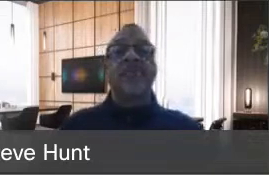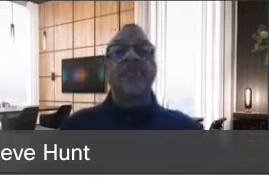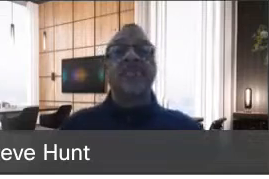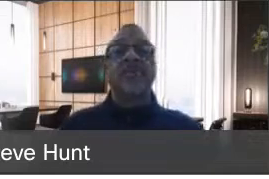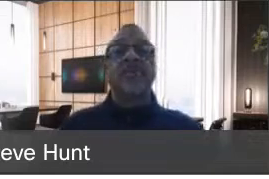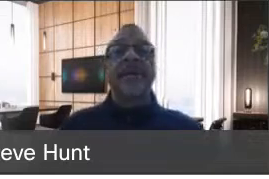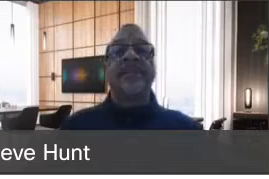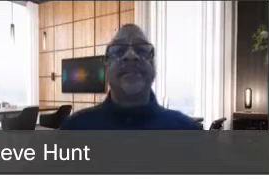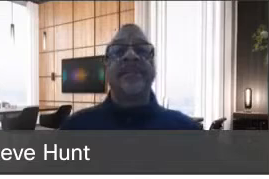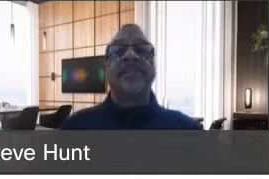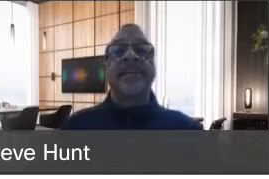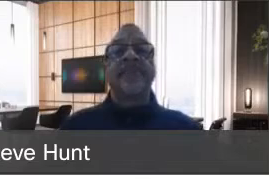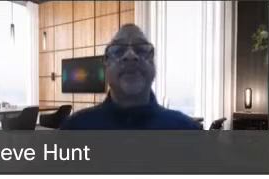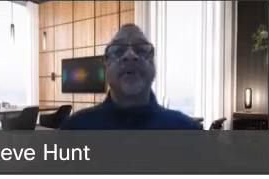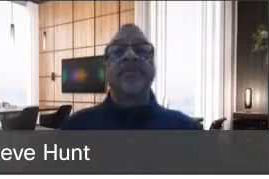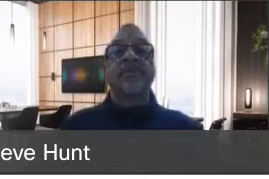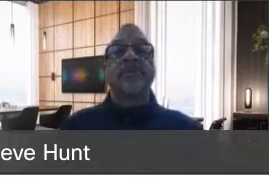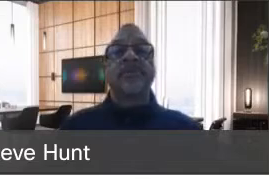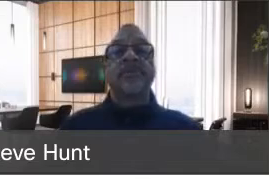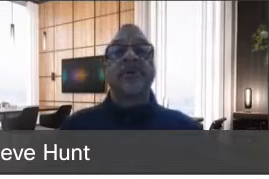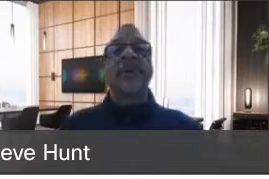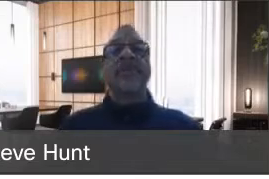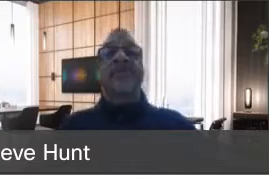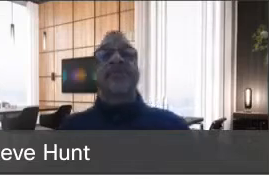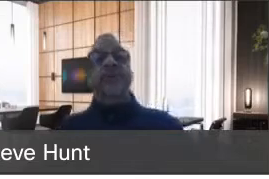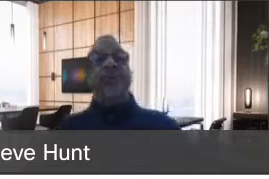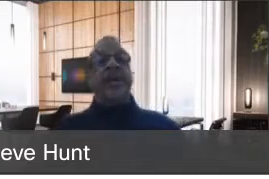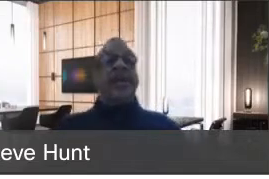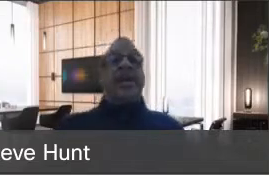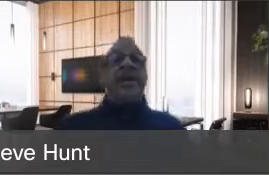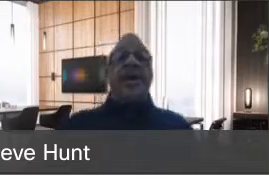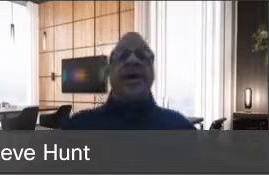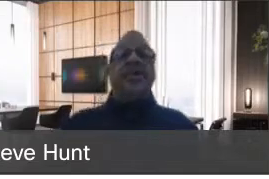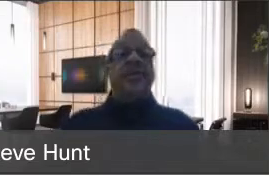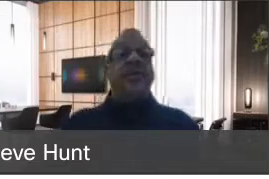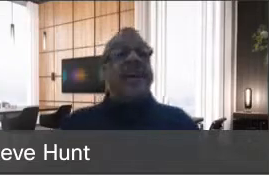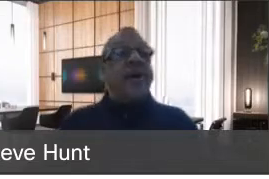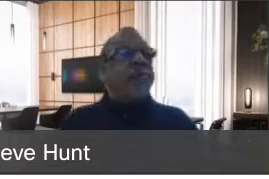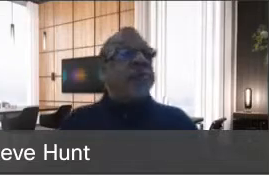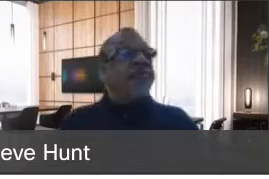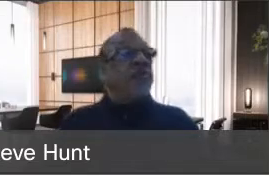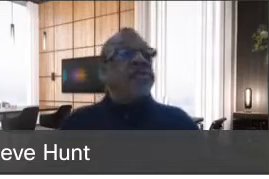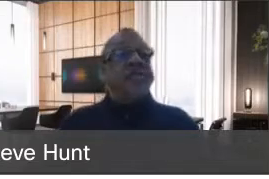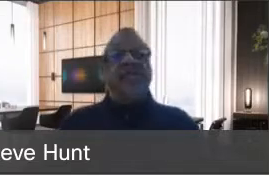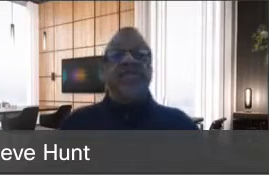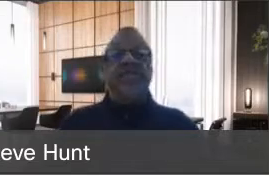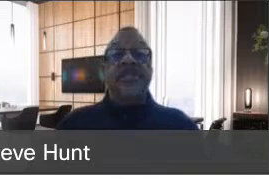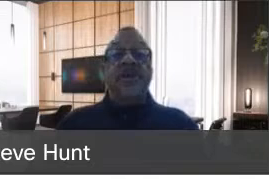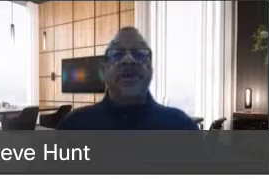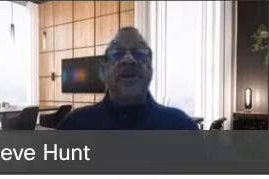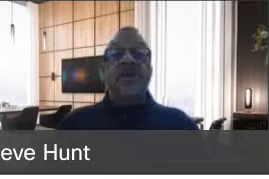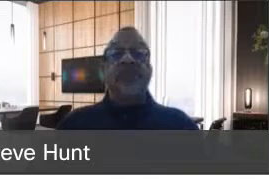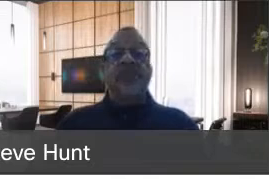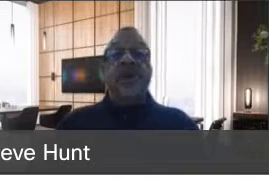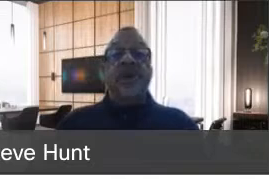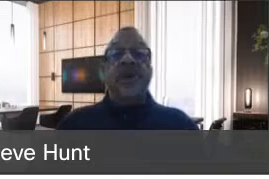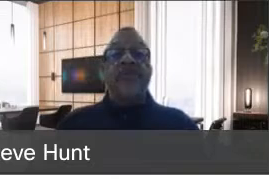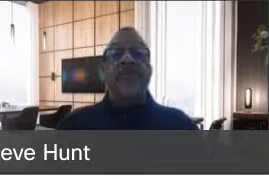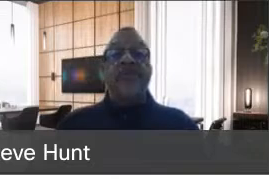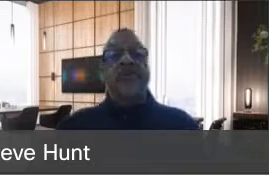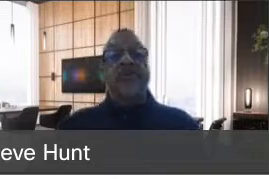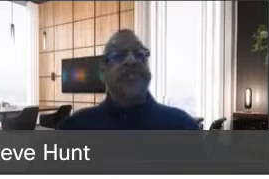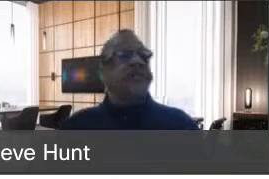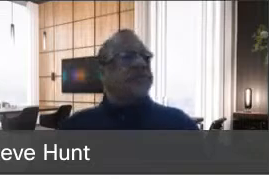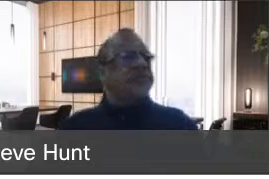or is that it for the revenues? Nope, that's it. Okay. So with that, I'll open the floor to discussion on